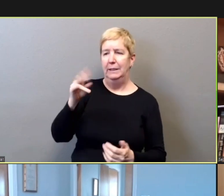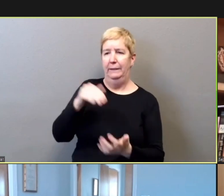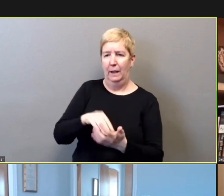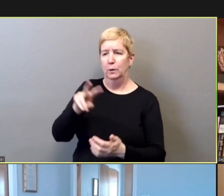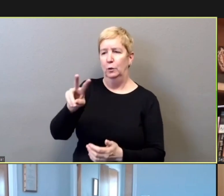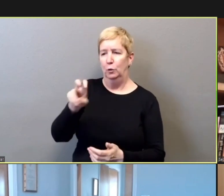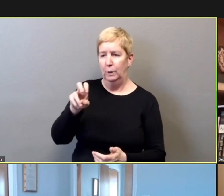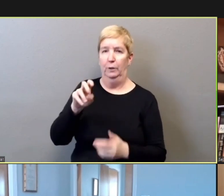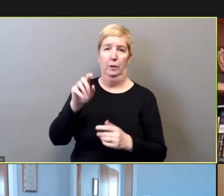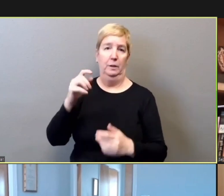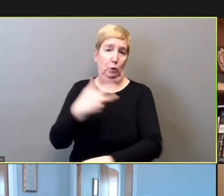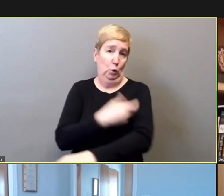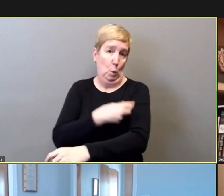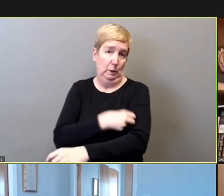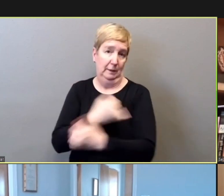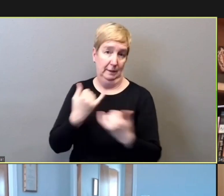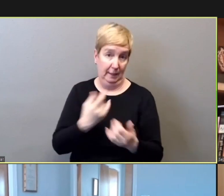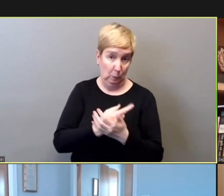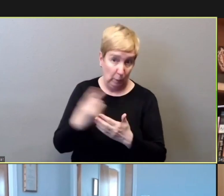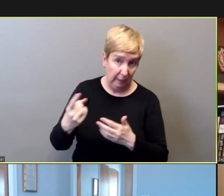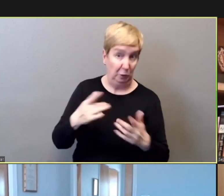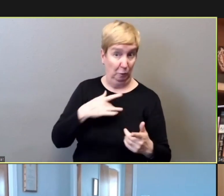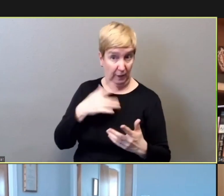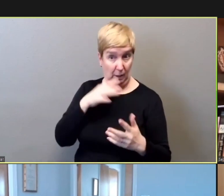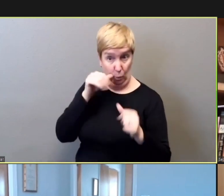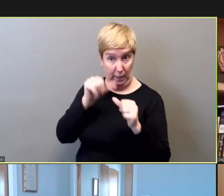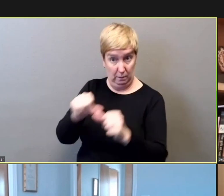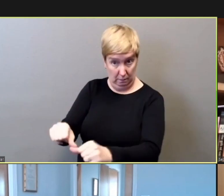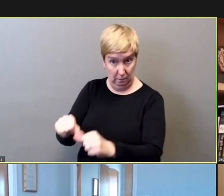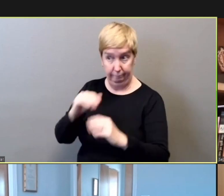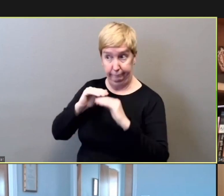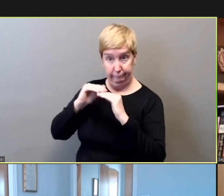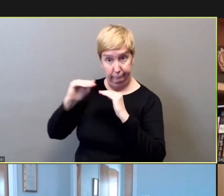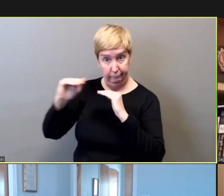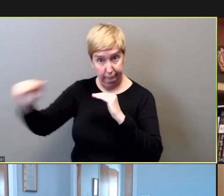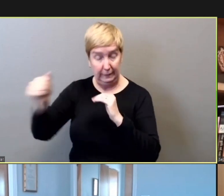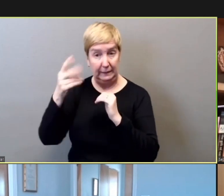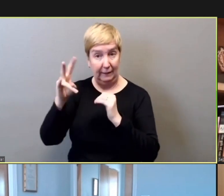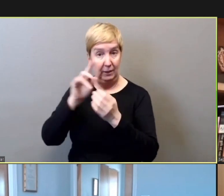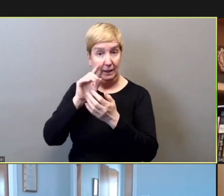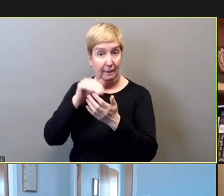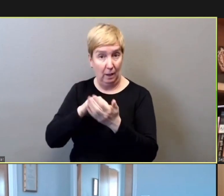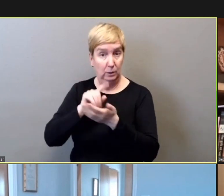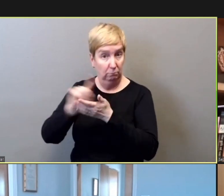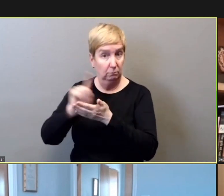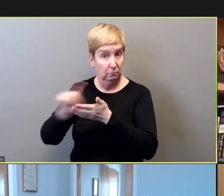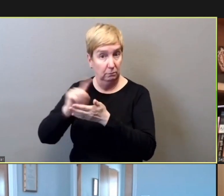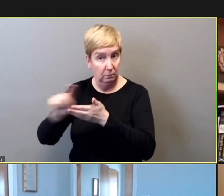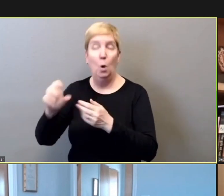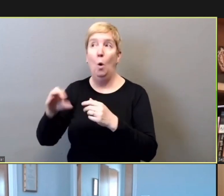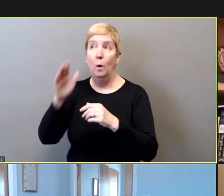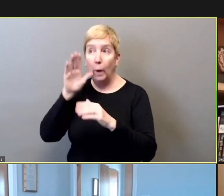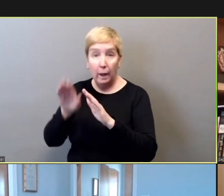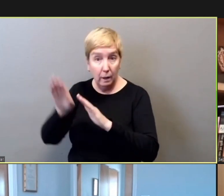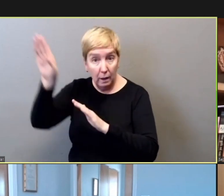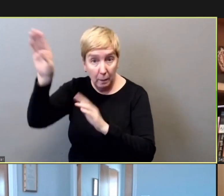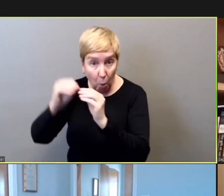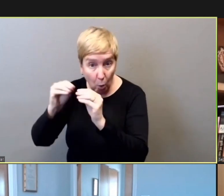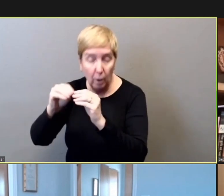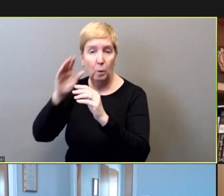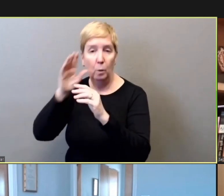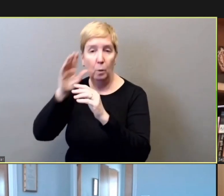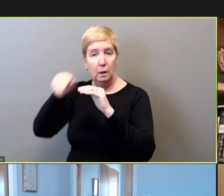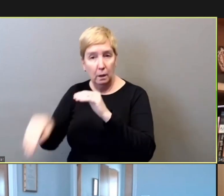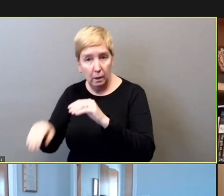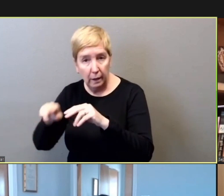week. Do you expect that to be the continued amount that you'll get week by week, or is it going to slow down, speed up? Any indication on